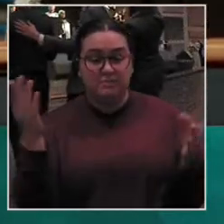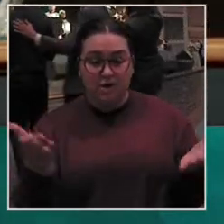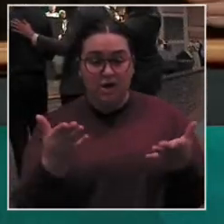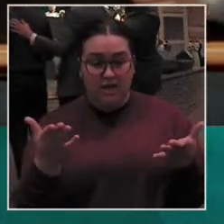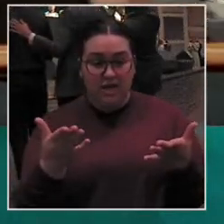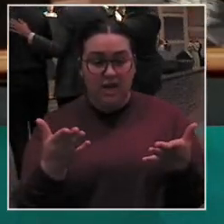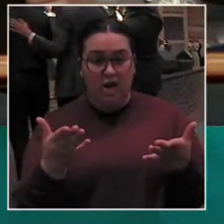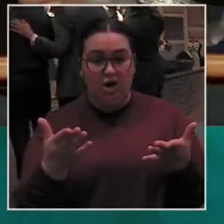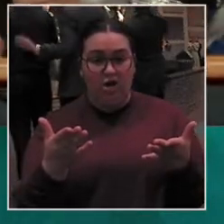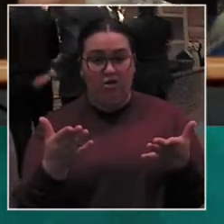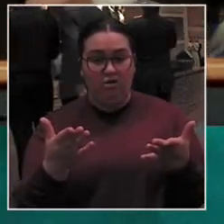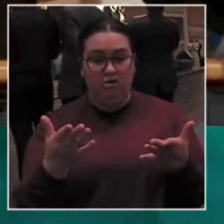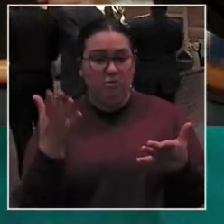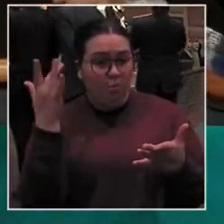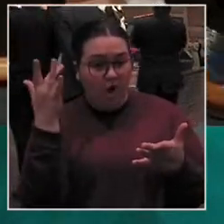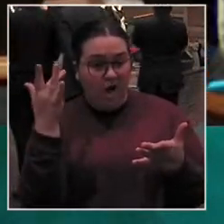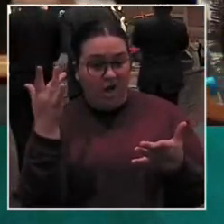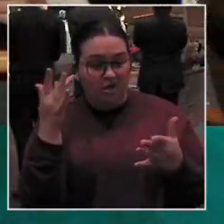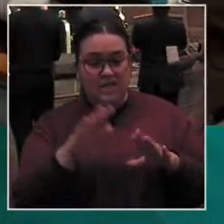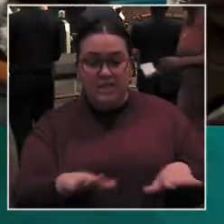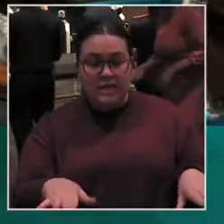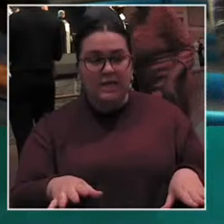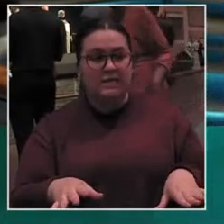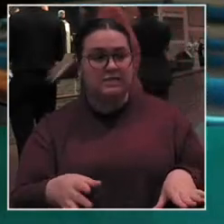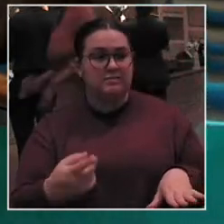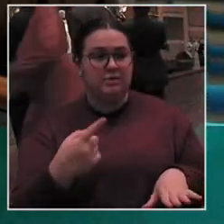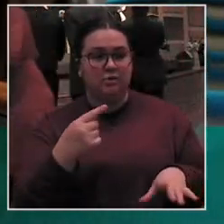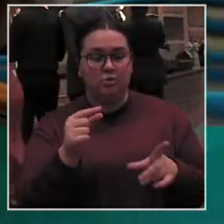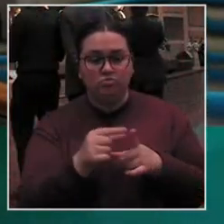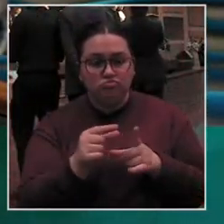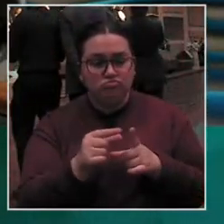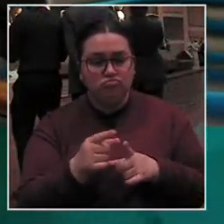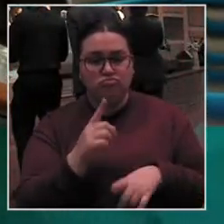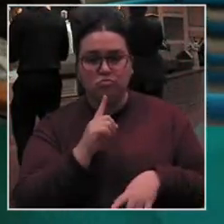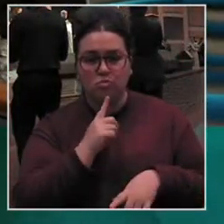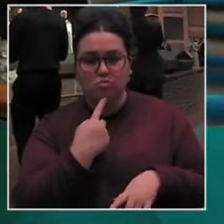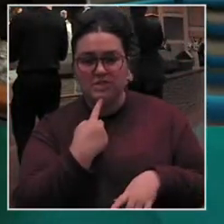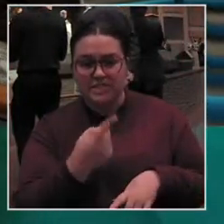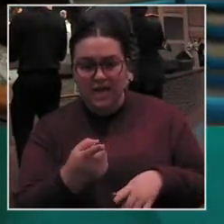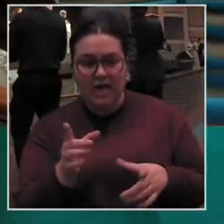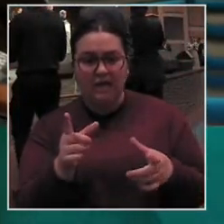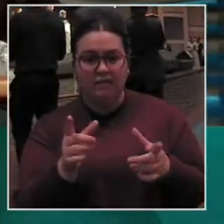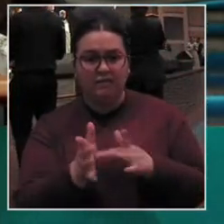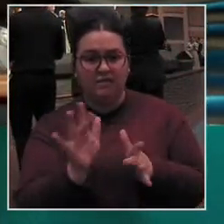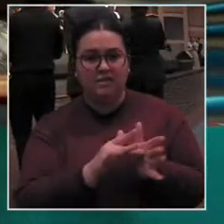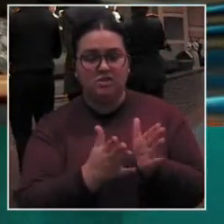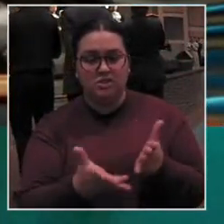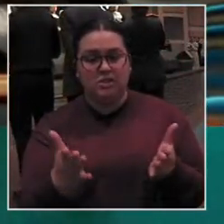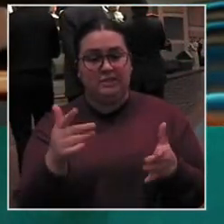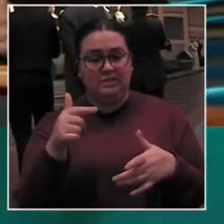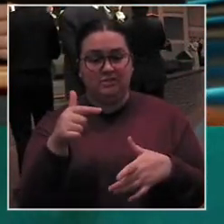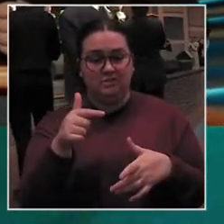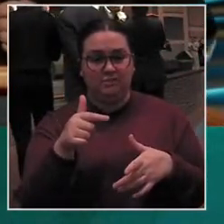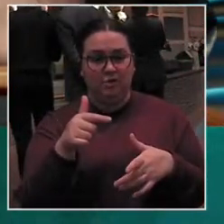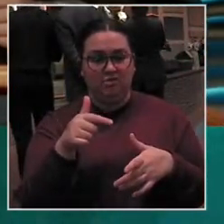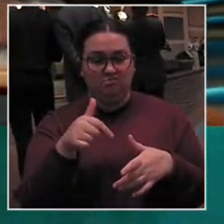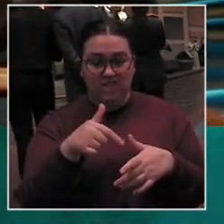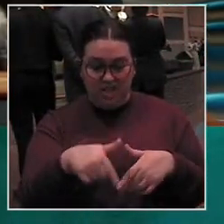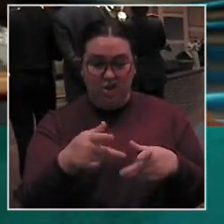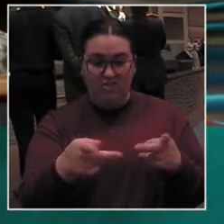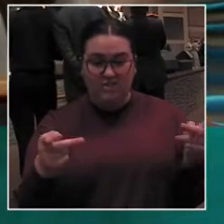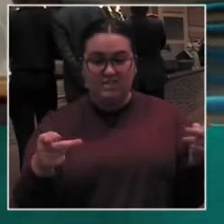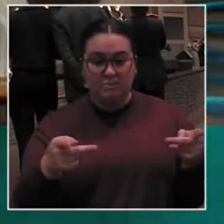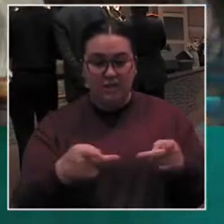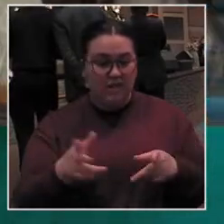children have been quoting the word of God. These past couple days, these classrooms, every part of this church has been